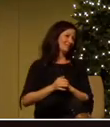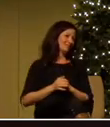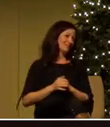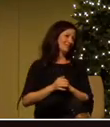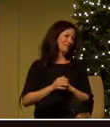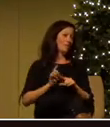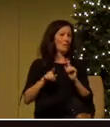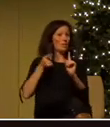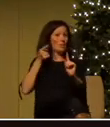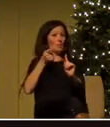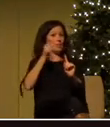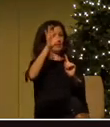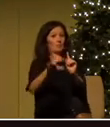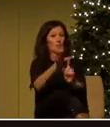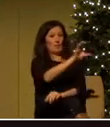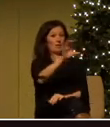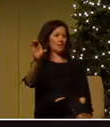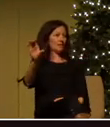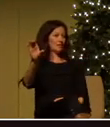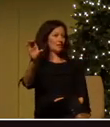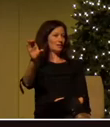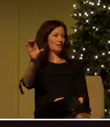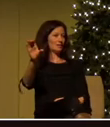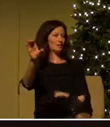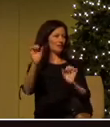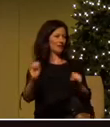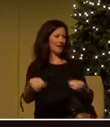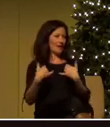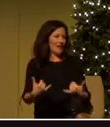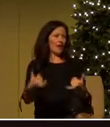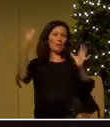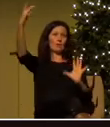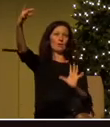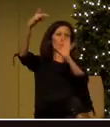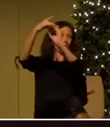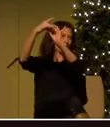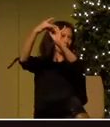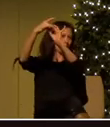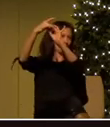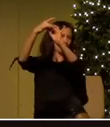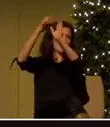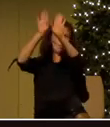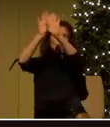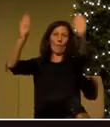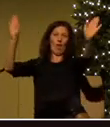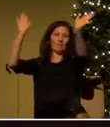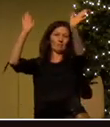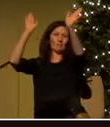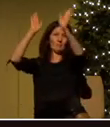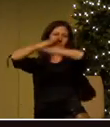But the point of the cross is to bring us together, to remove that wall.